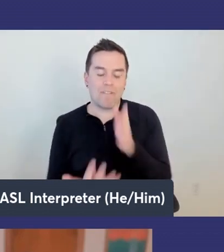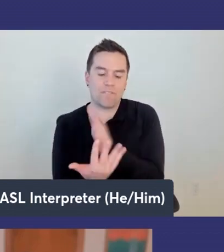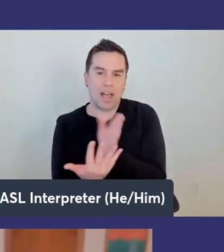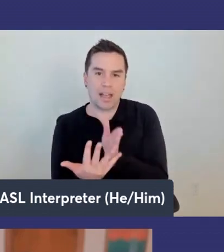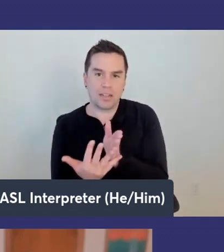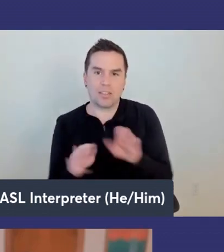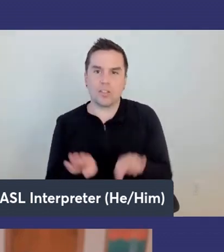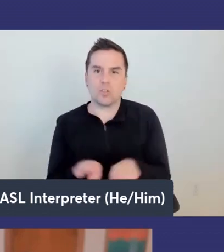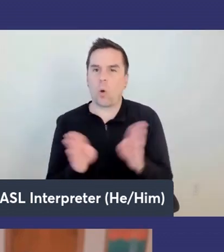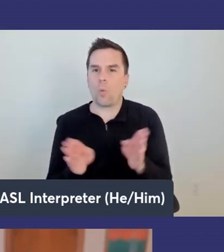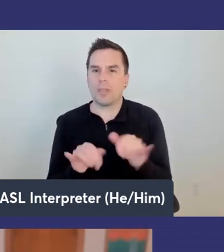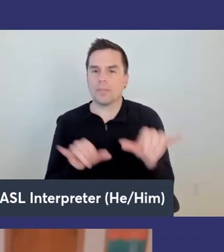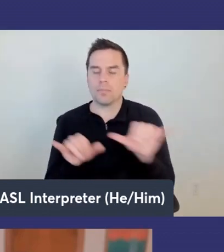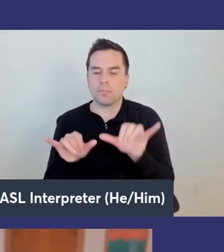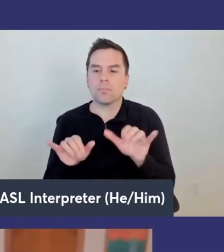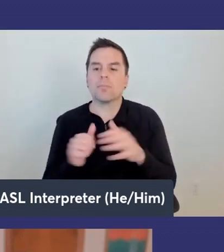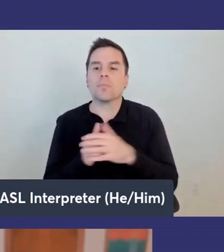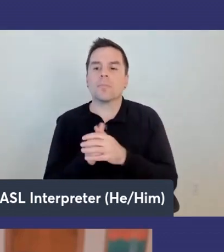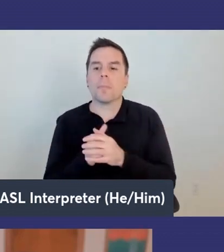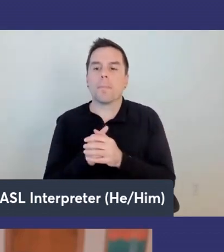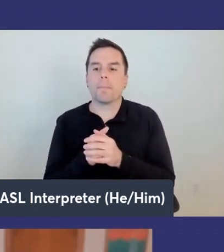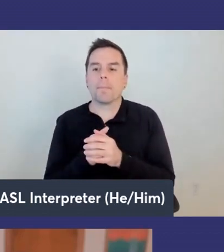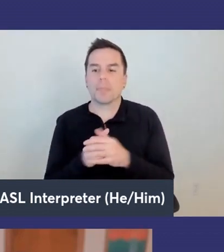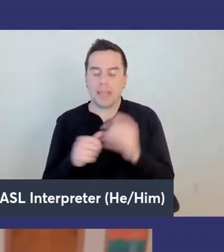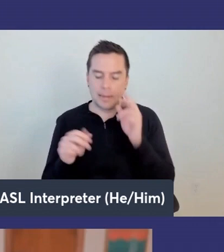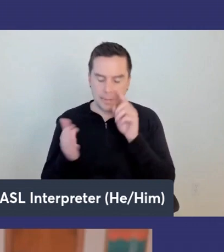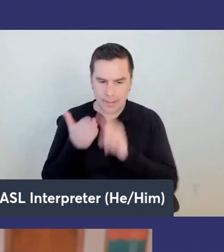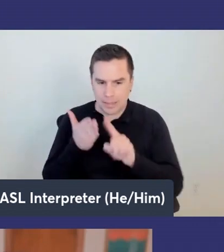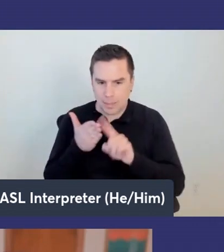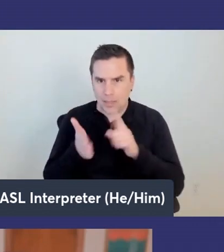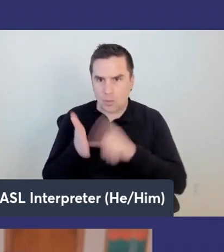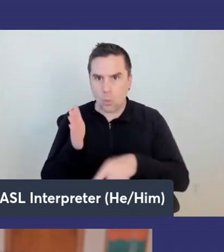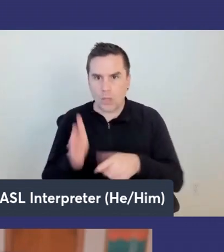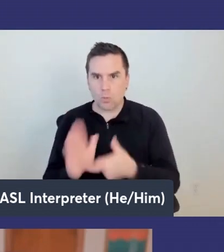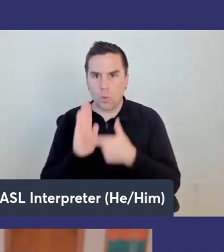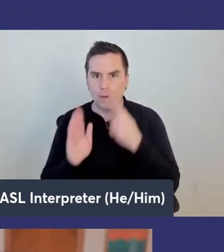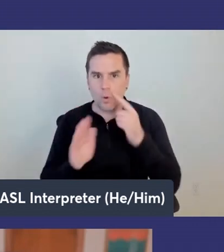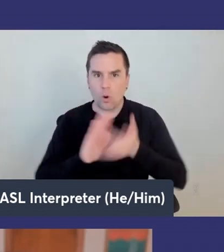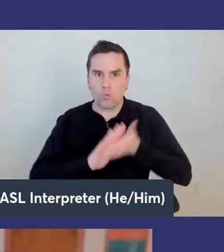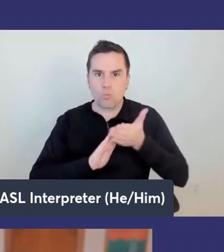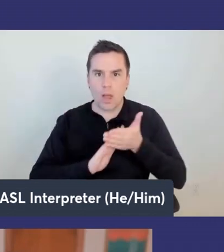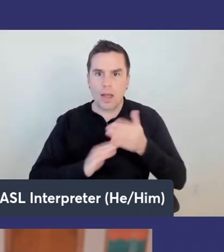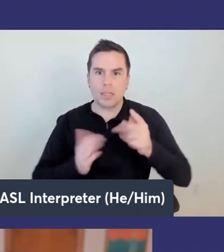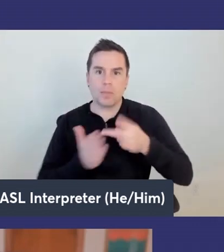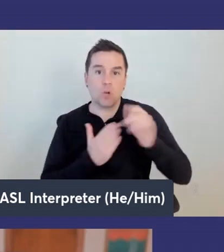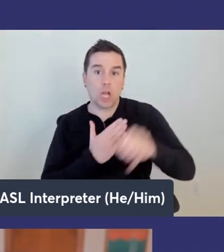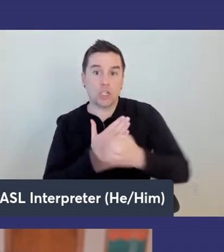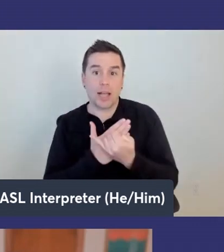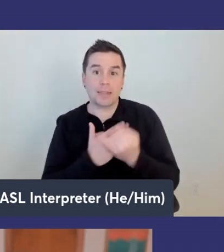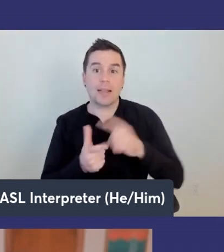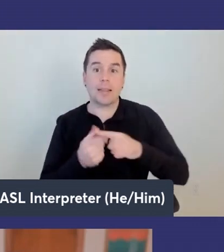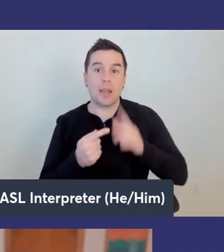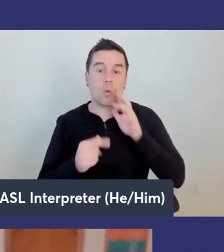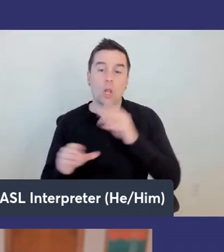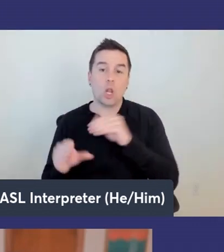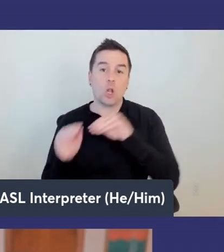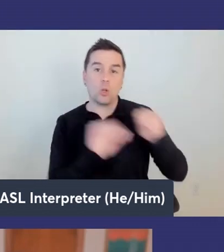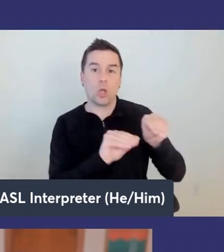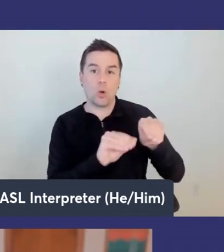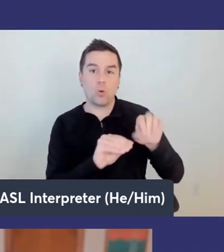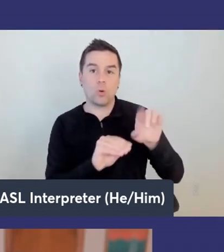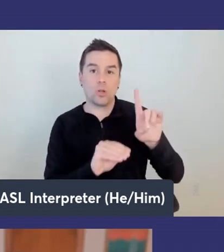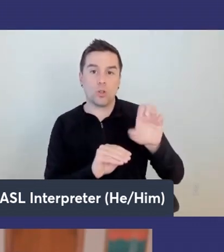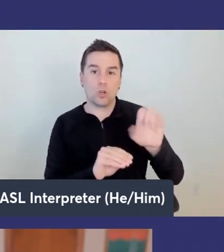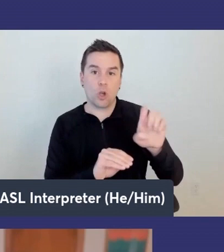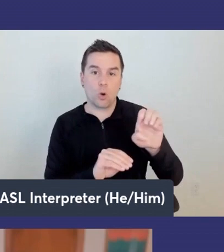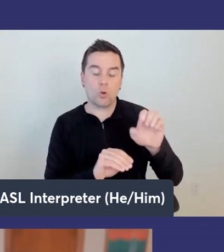it specs what exactly is needed to run this project. And then it's going to load the code in and create an environment. And what's really powerful about